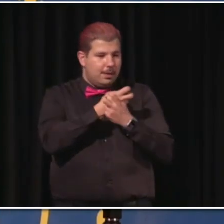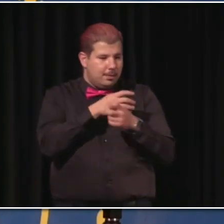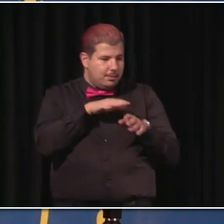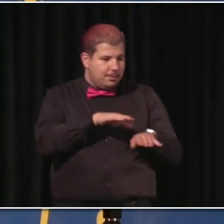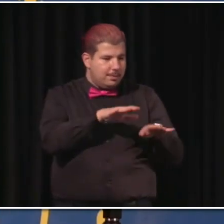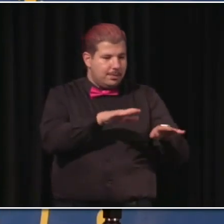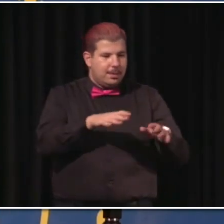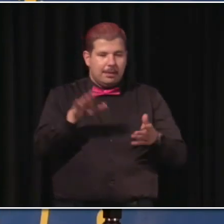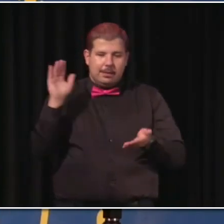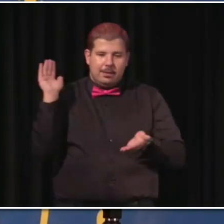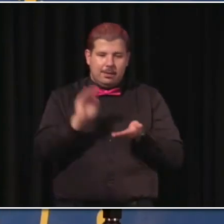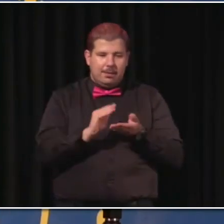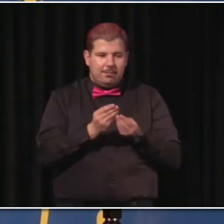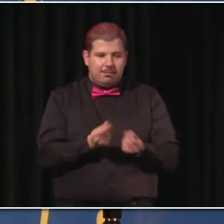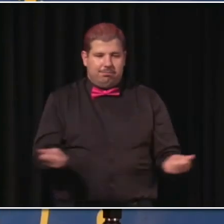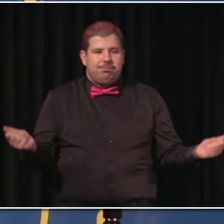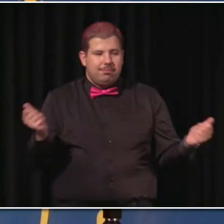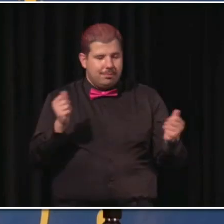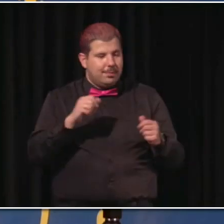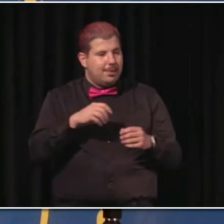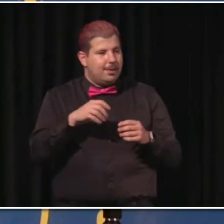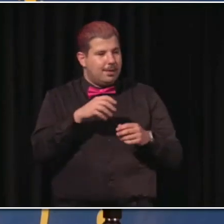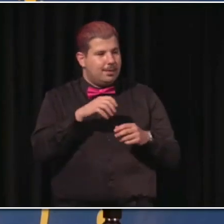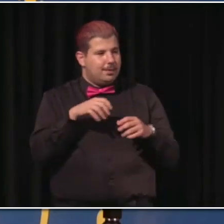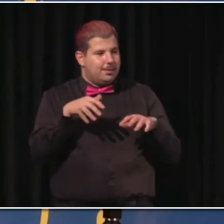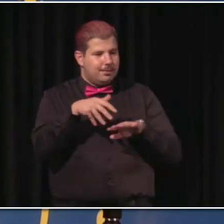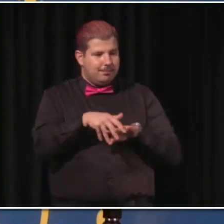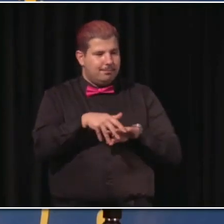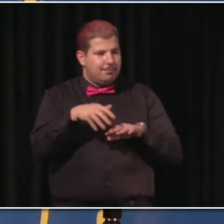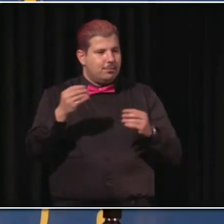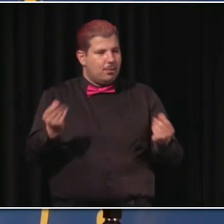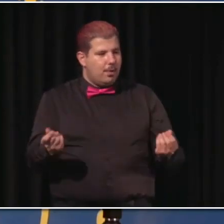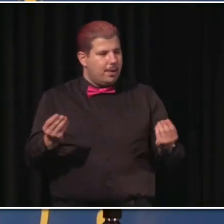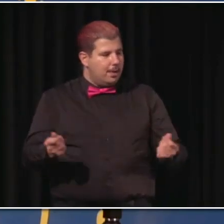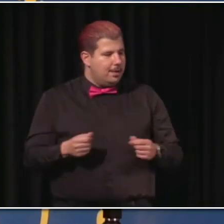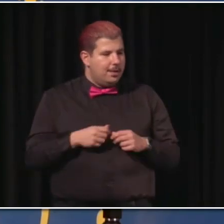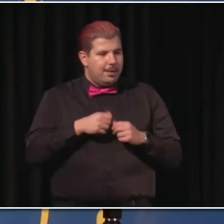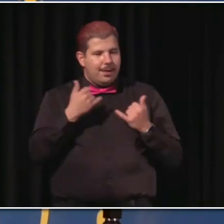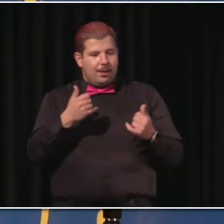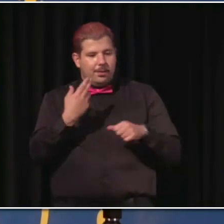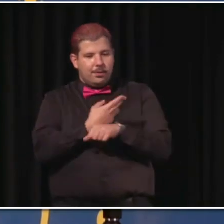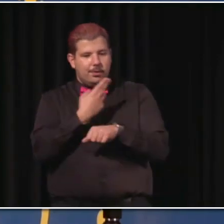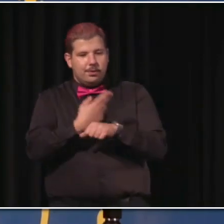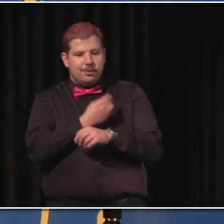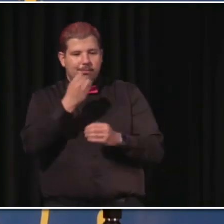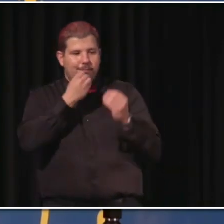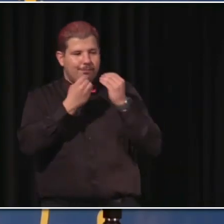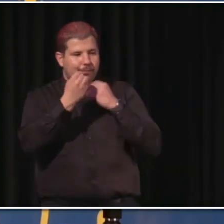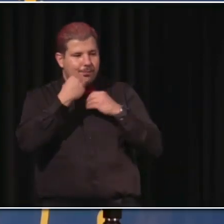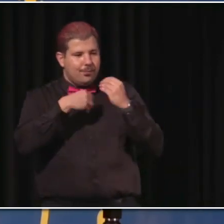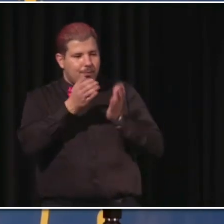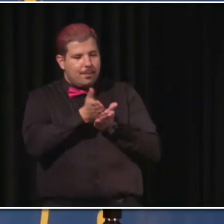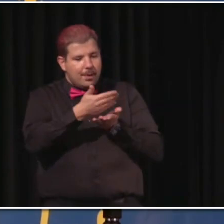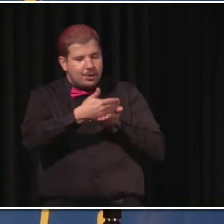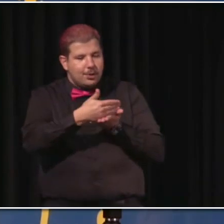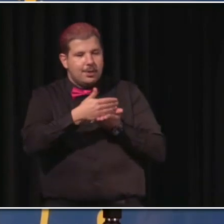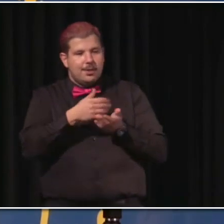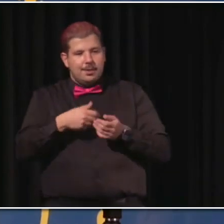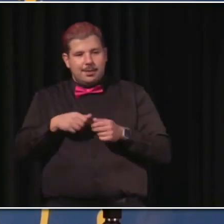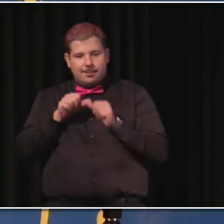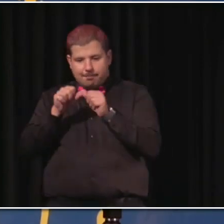soil. So now we're using our food budget to support more sustainable,